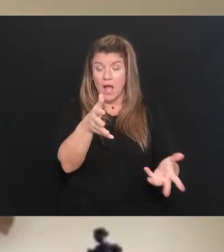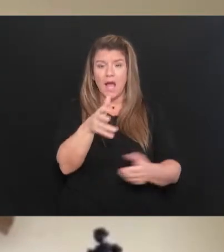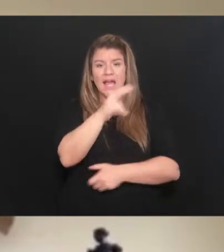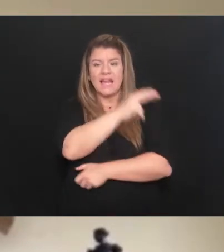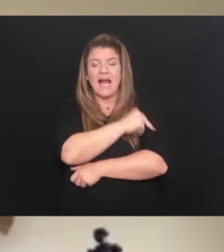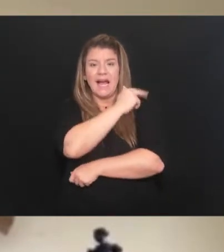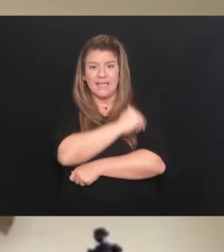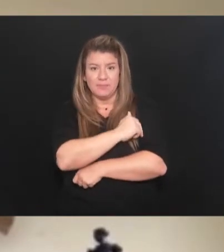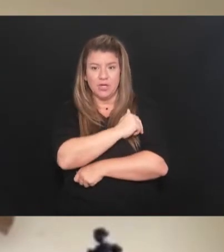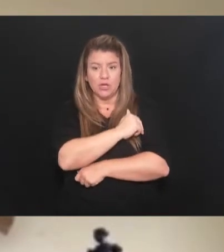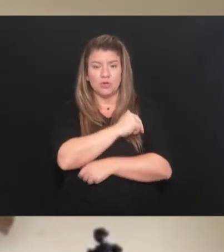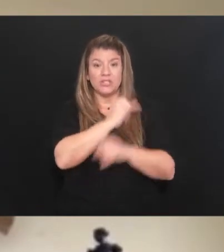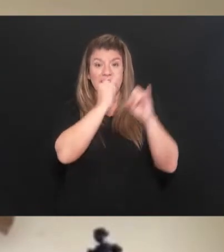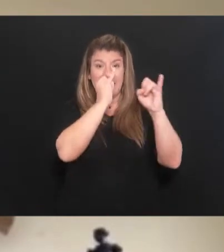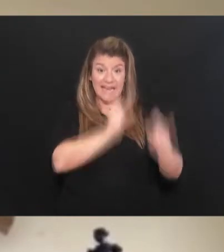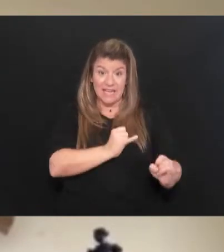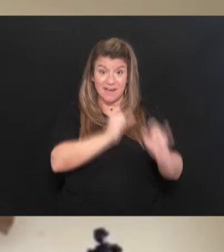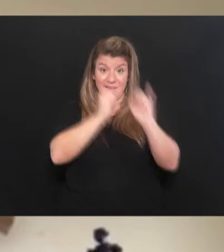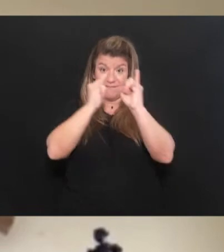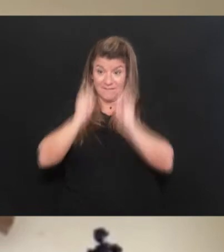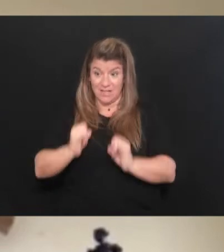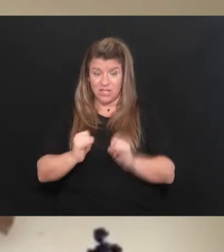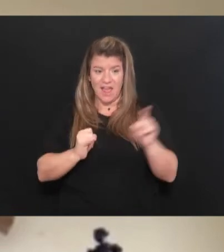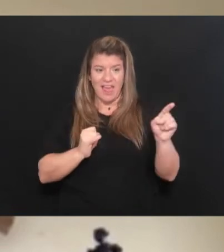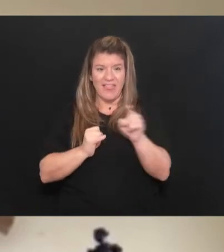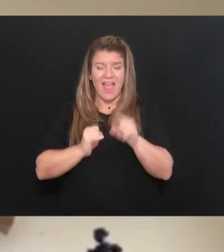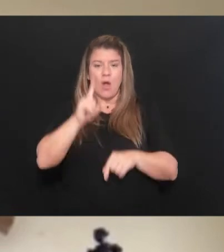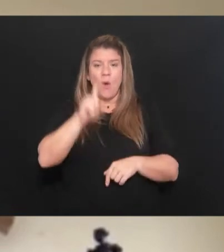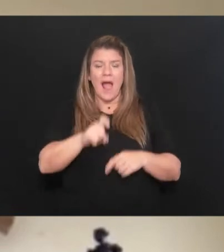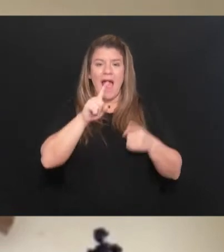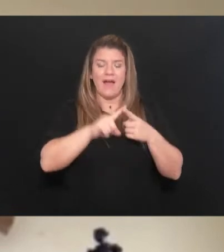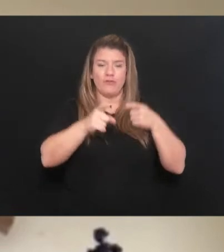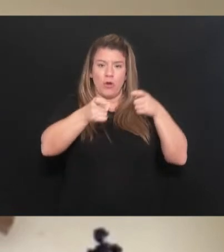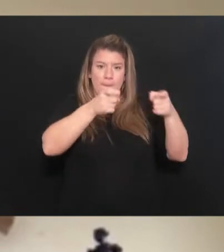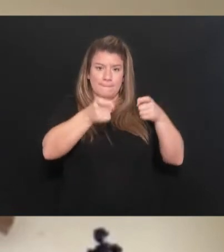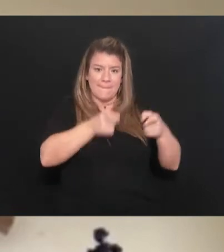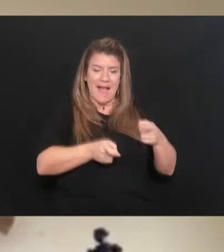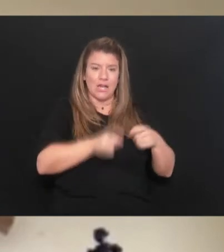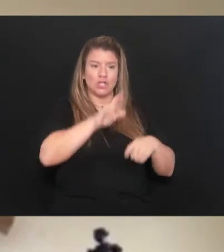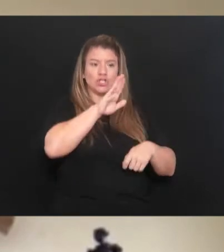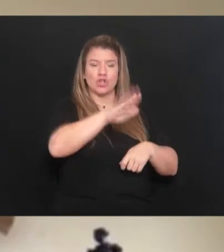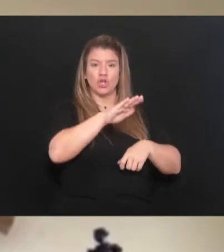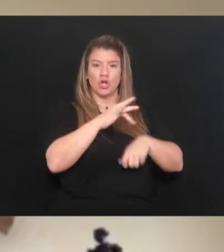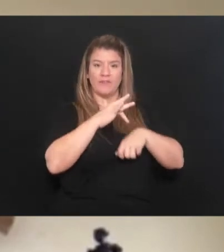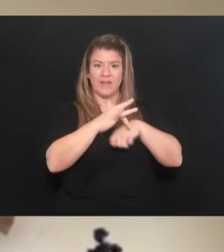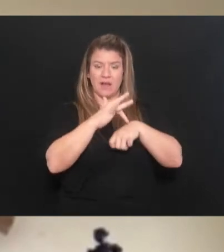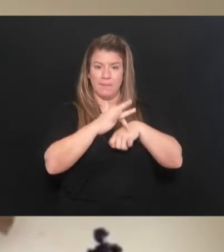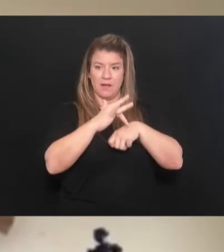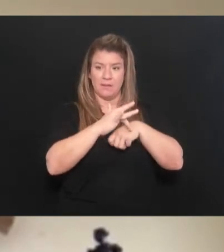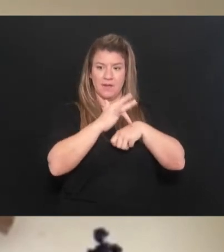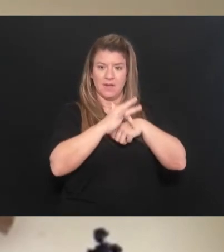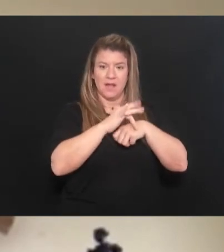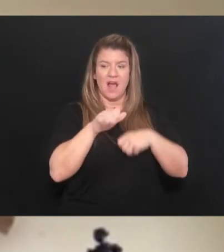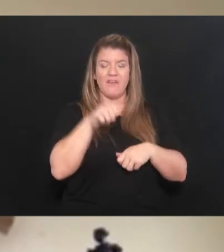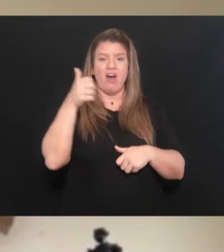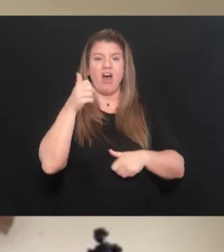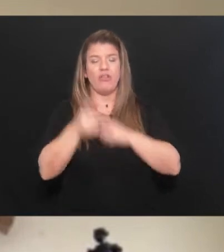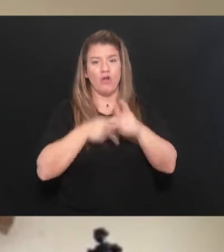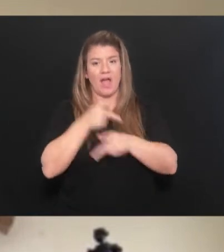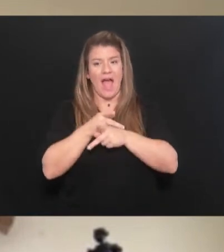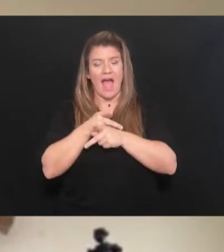hospitals individually will have to manage the availability of other care that they can